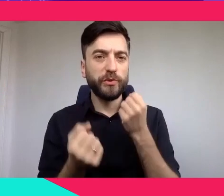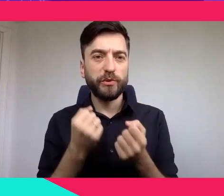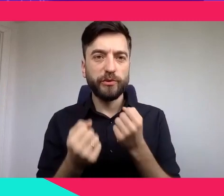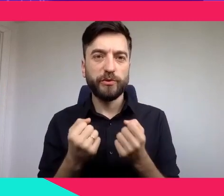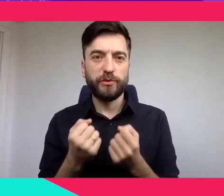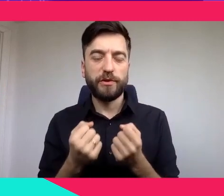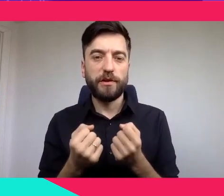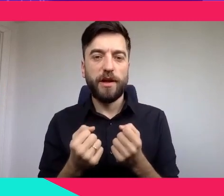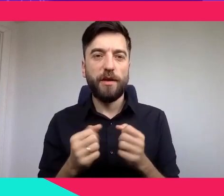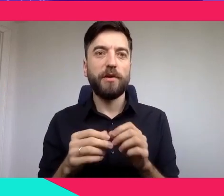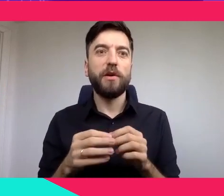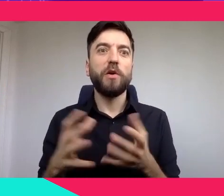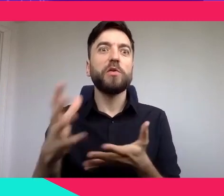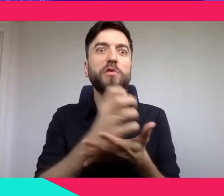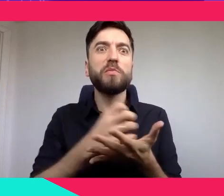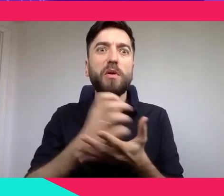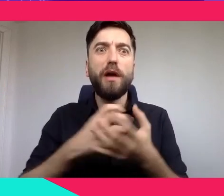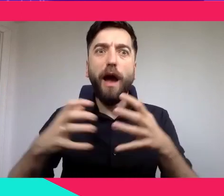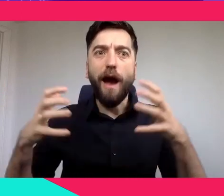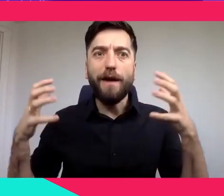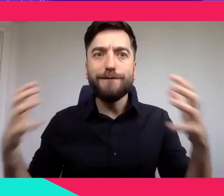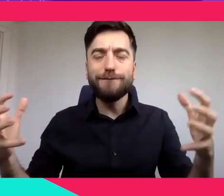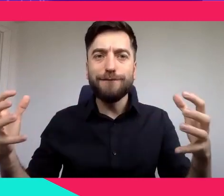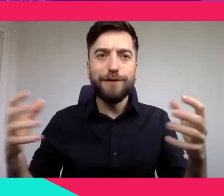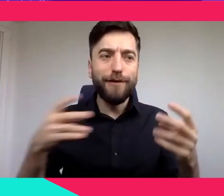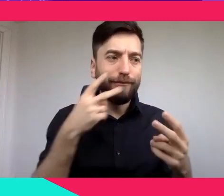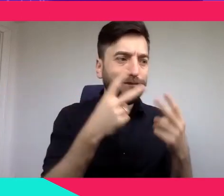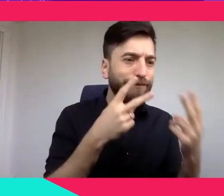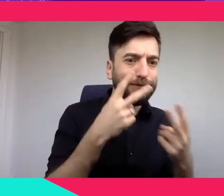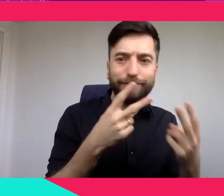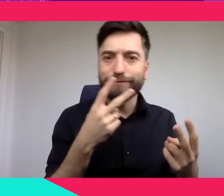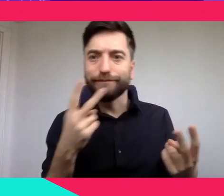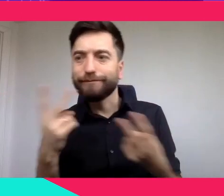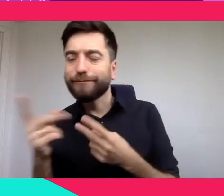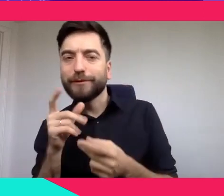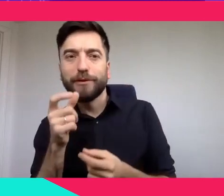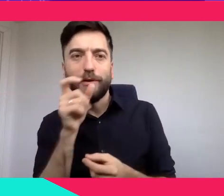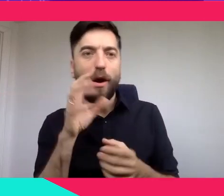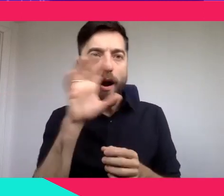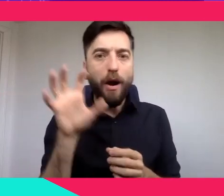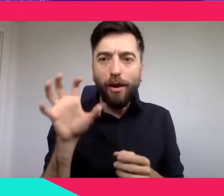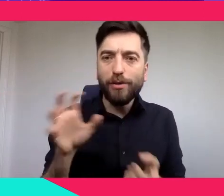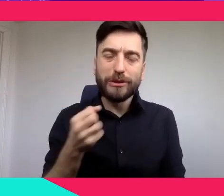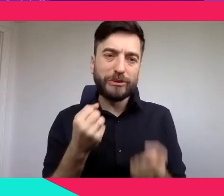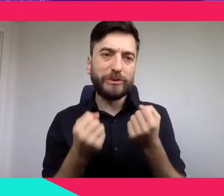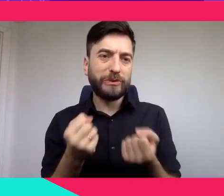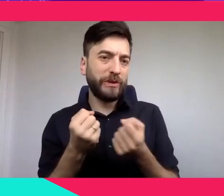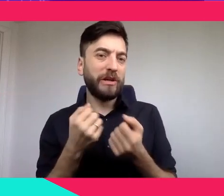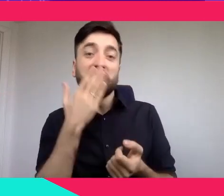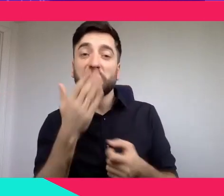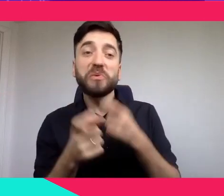set. How do you search? Do you know the artist's name, what to look for? So one of the things that we